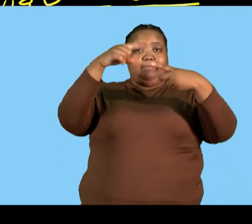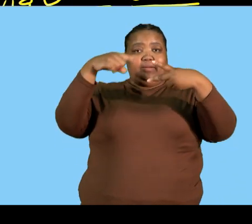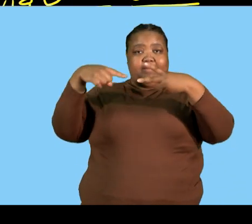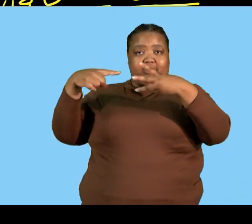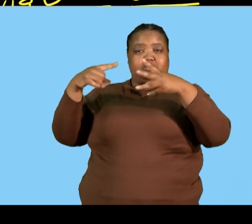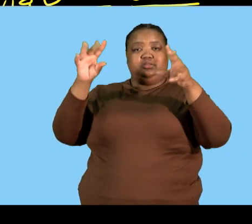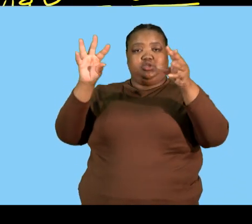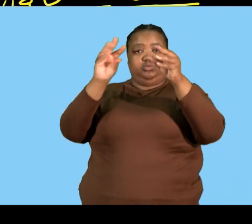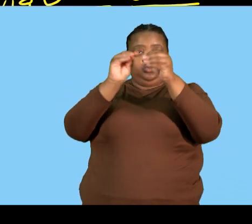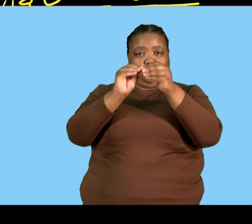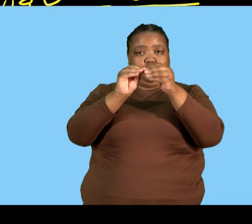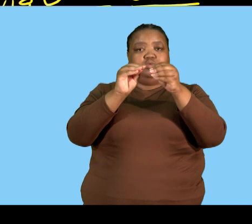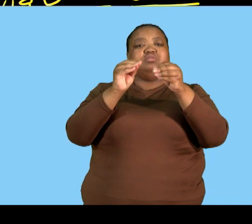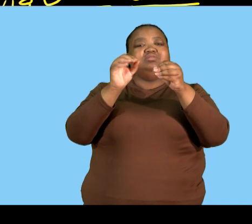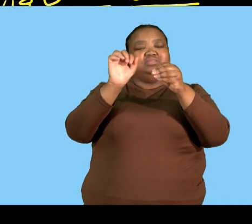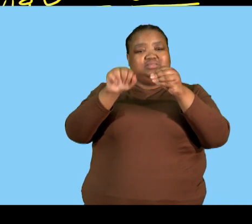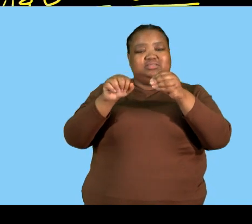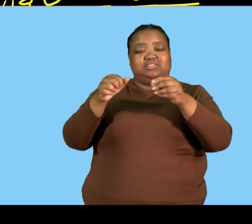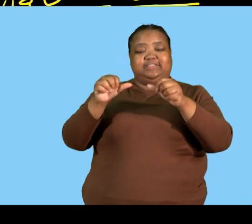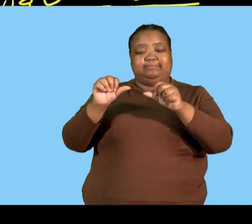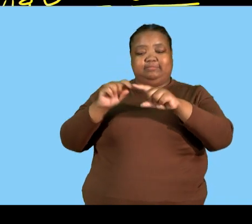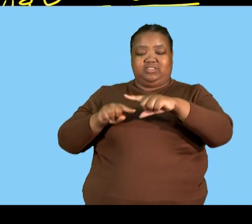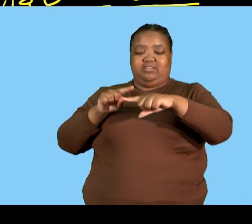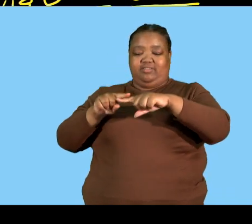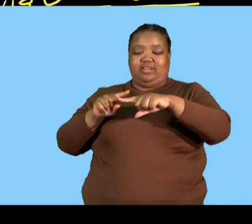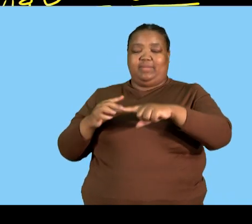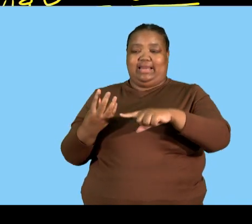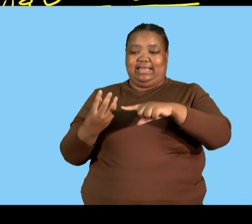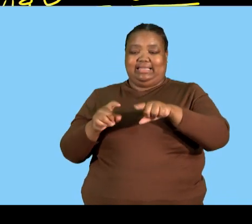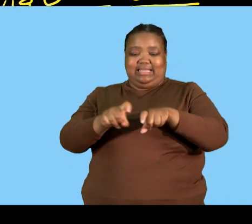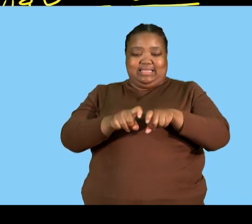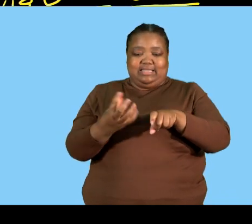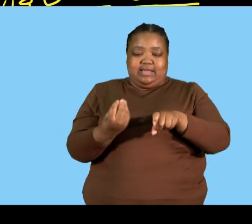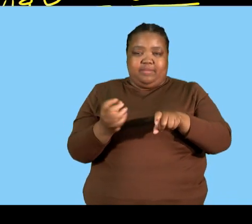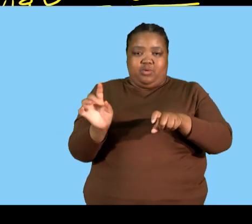the marks divided by the number of tests that they wrote. So it gave us